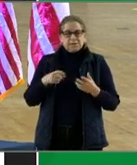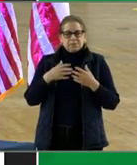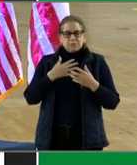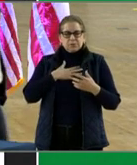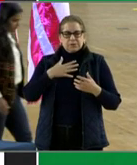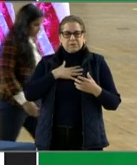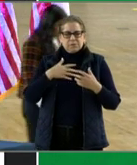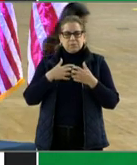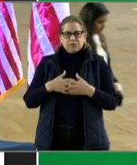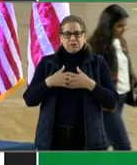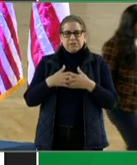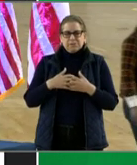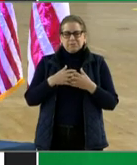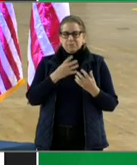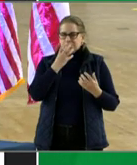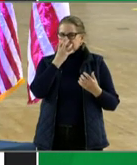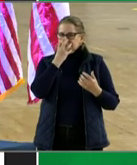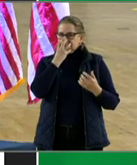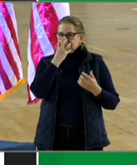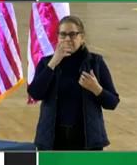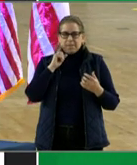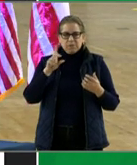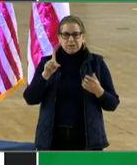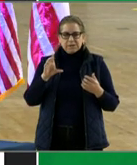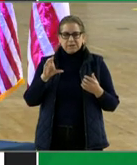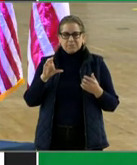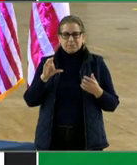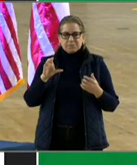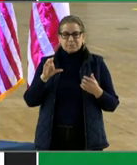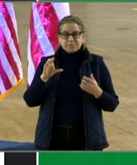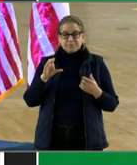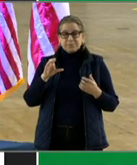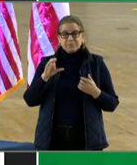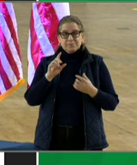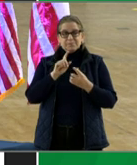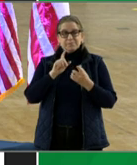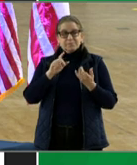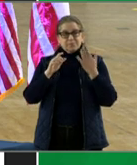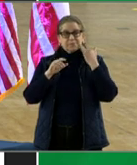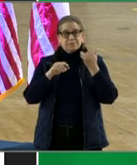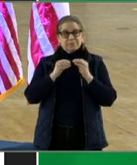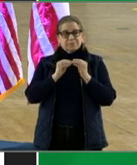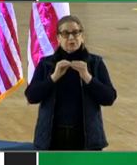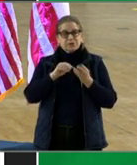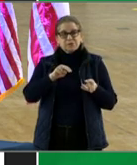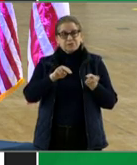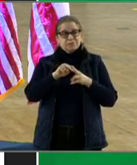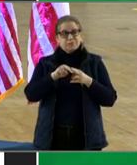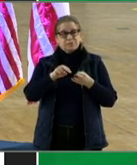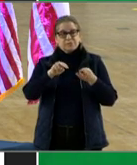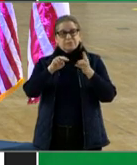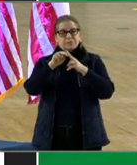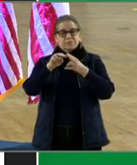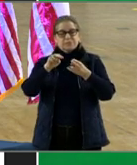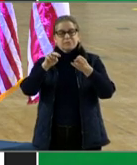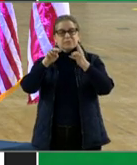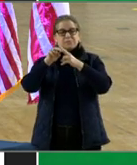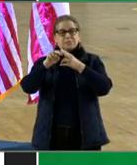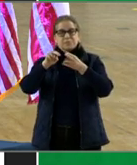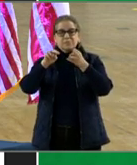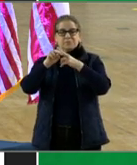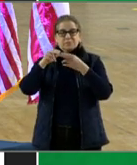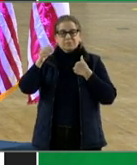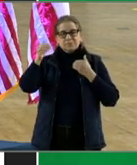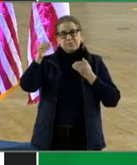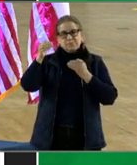Columbia. We look at it as it relates to the peak, but we also recognize that we will have a period of time as we are approaching our peak.